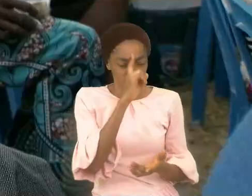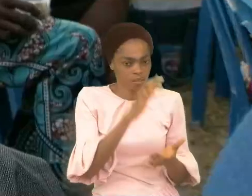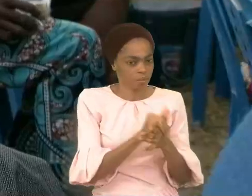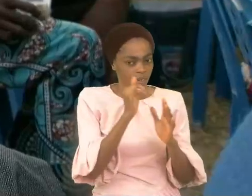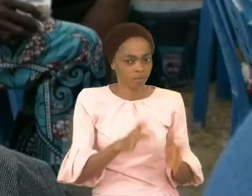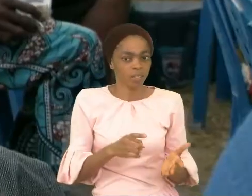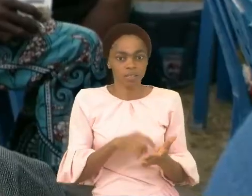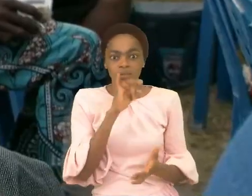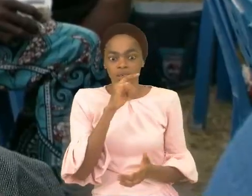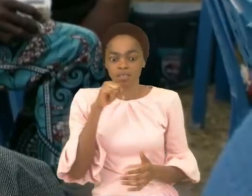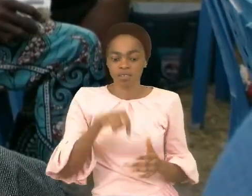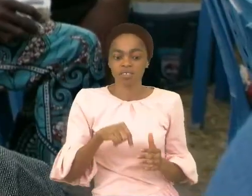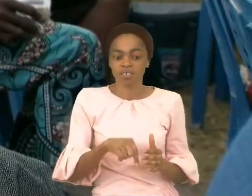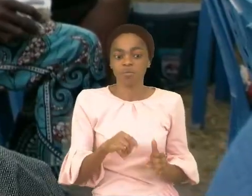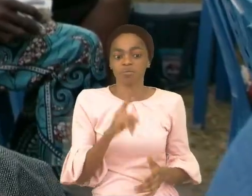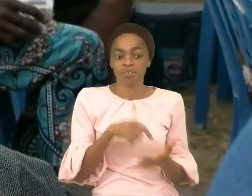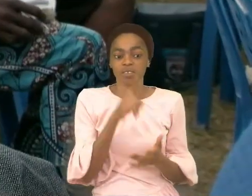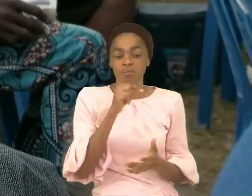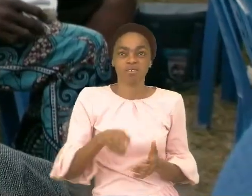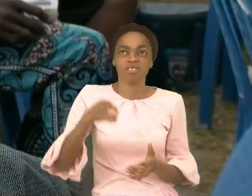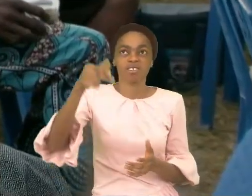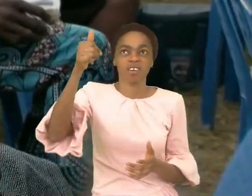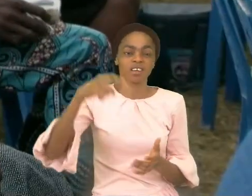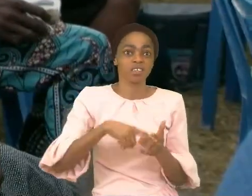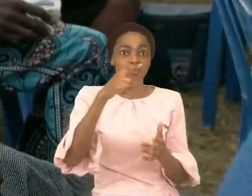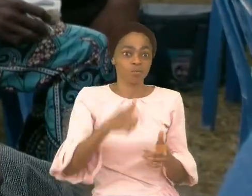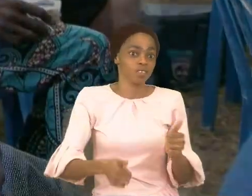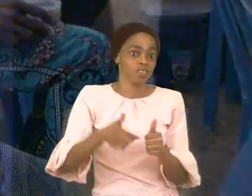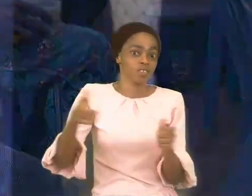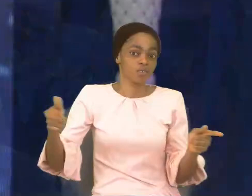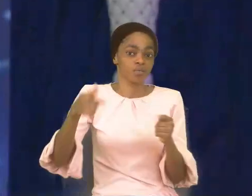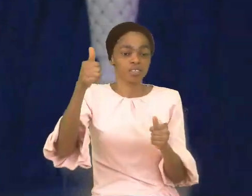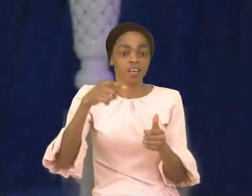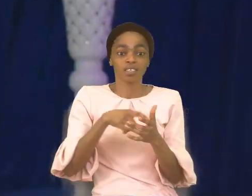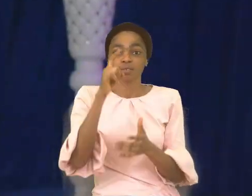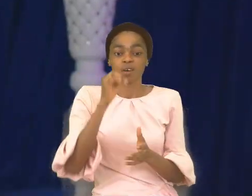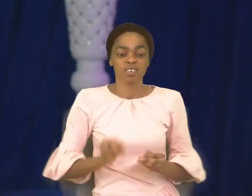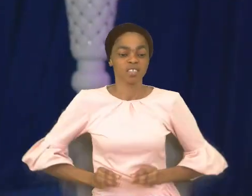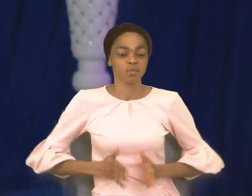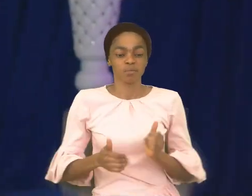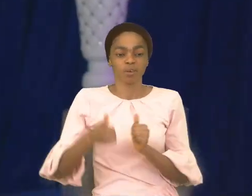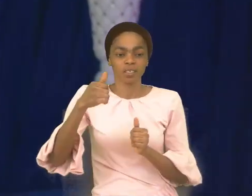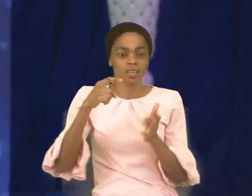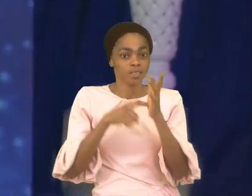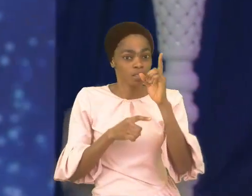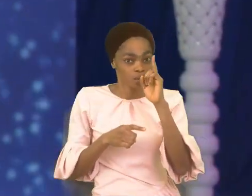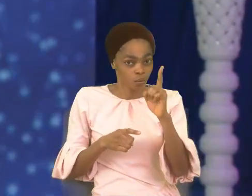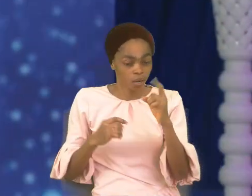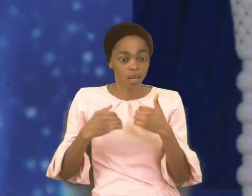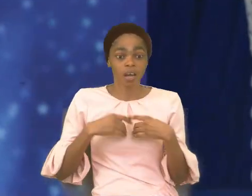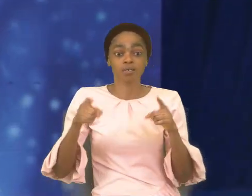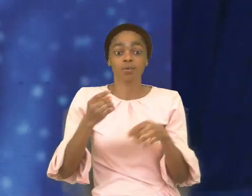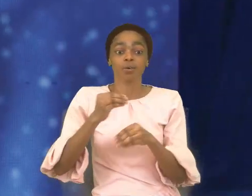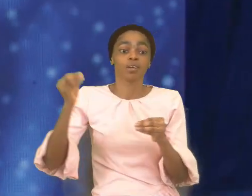This one is brighter. This one has gone beyond the surface of religion. This one